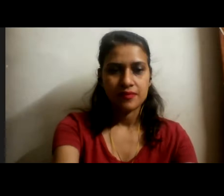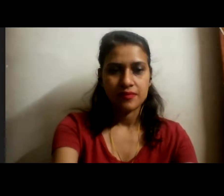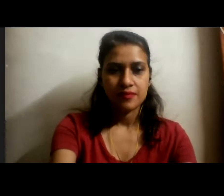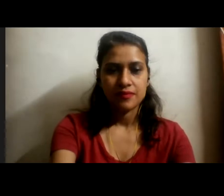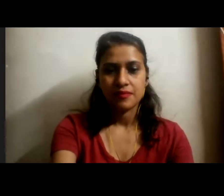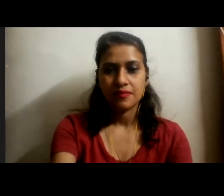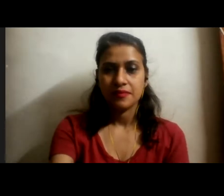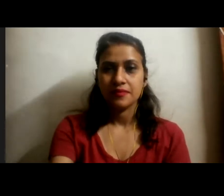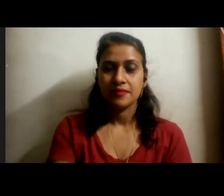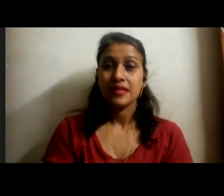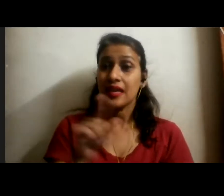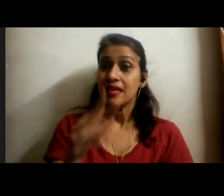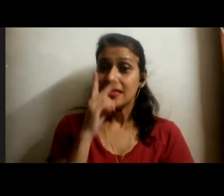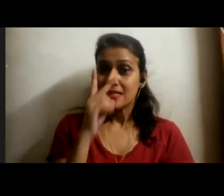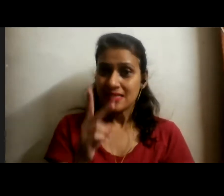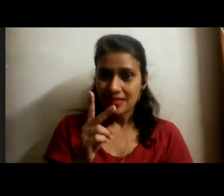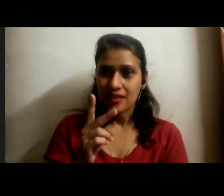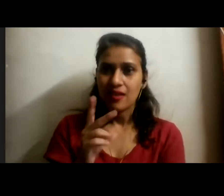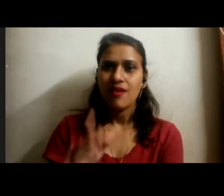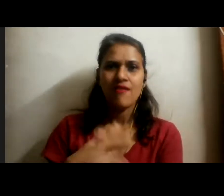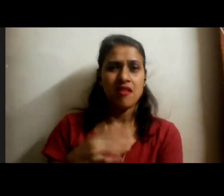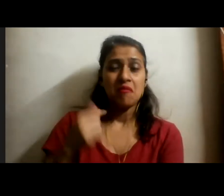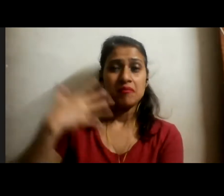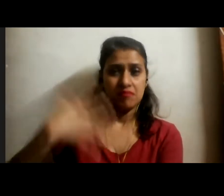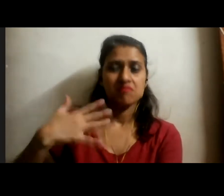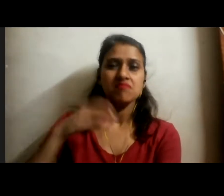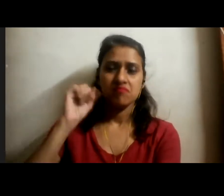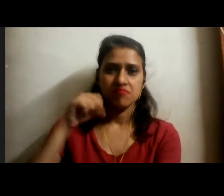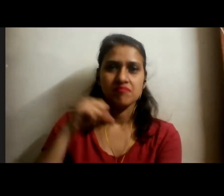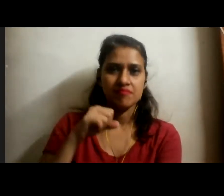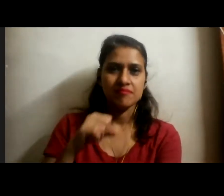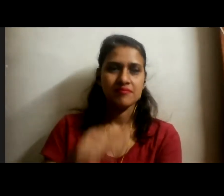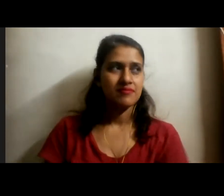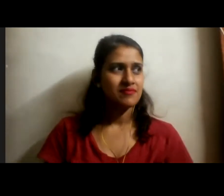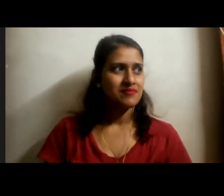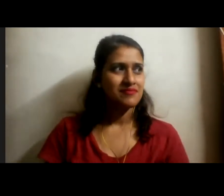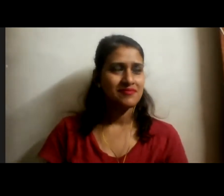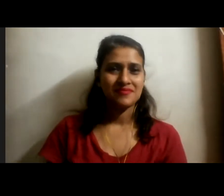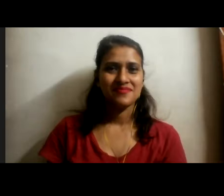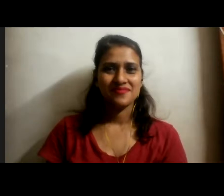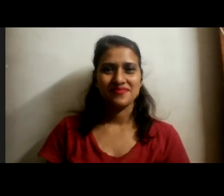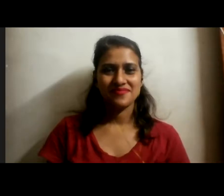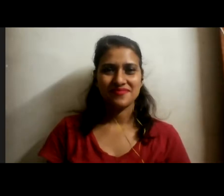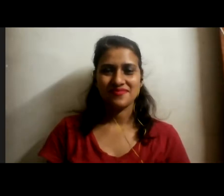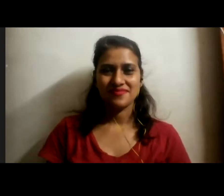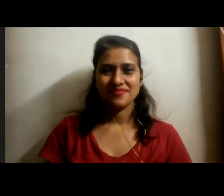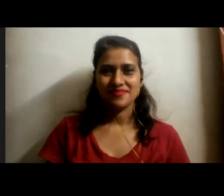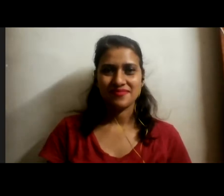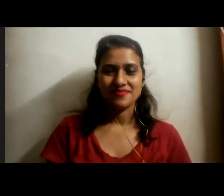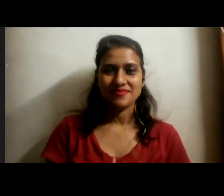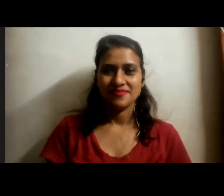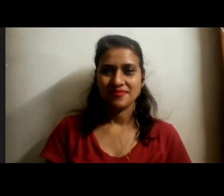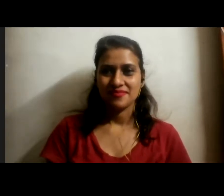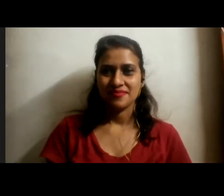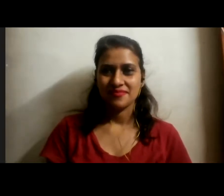is actually costly. It varies from, per year, I guess it is around 27,000 or so,